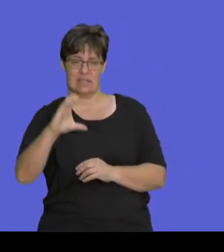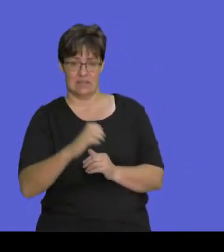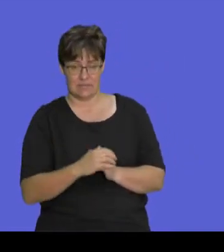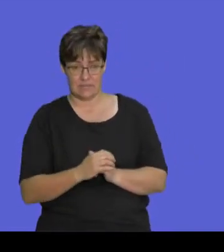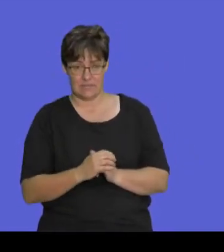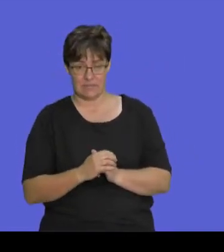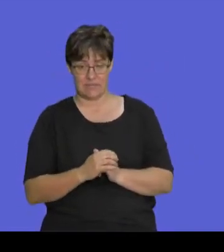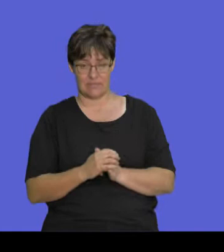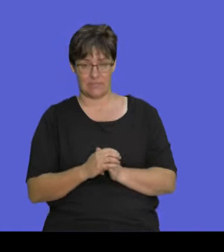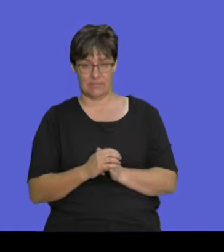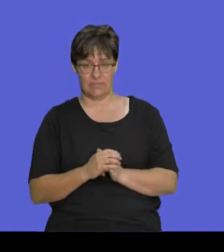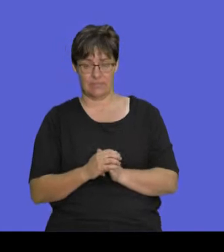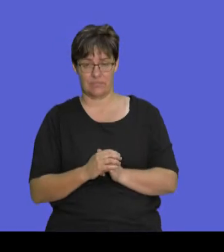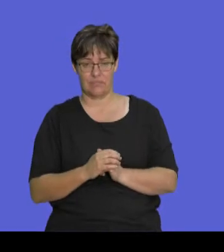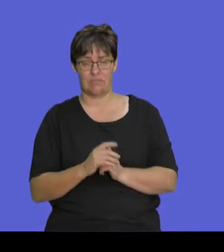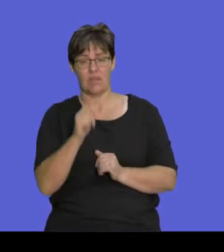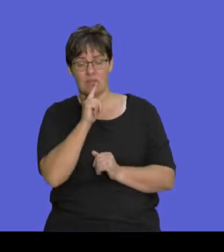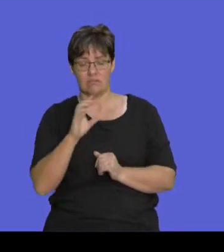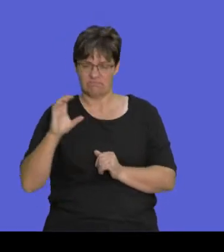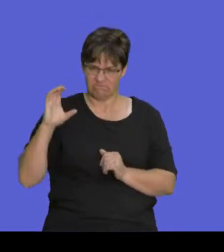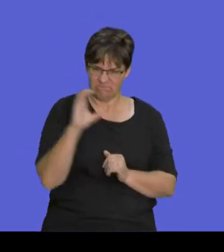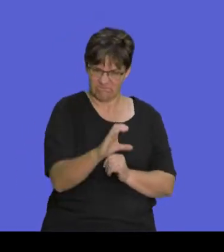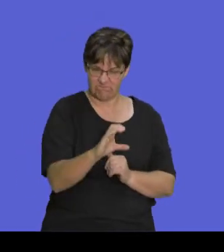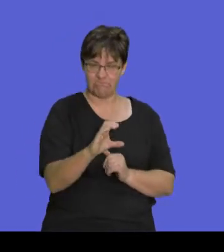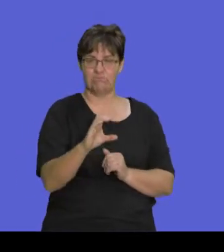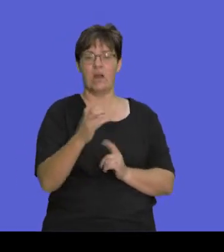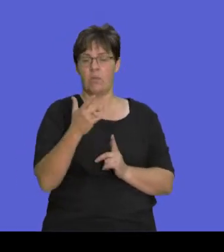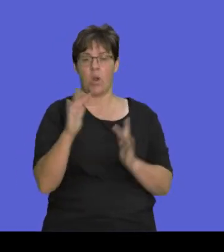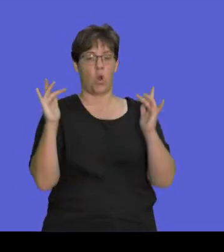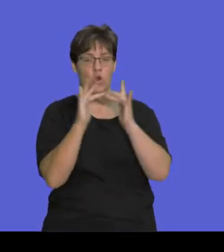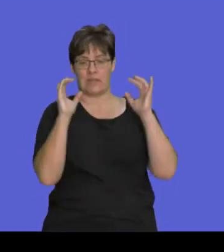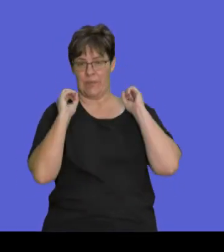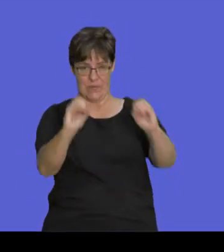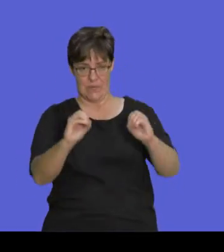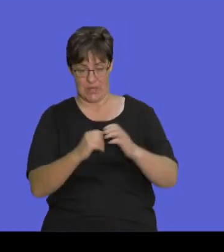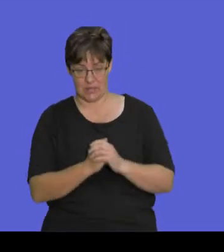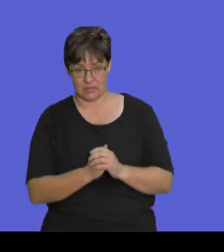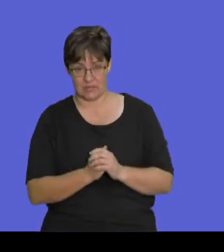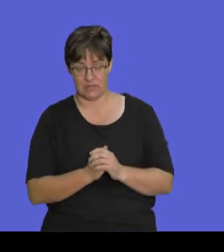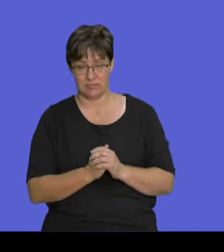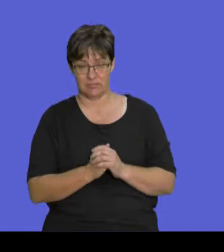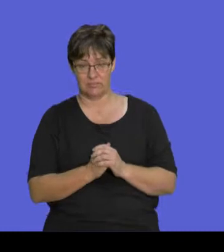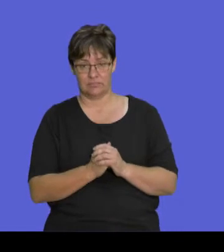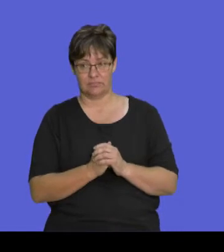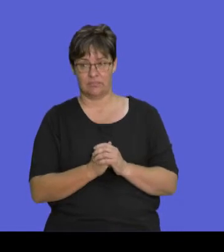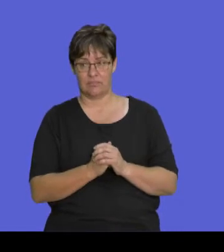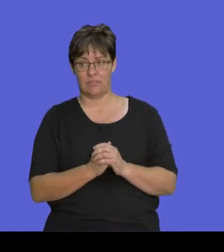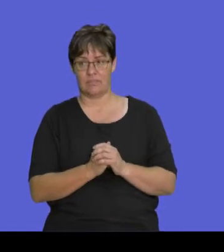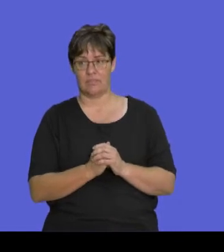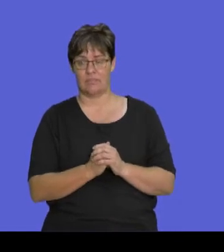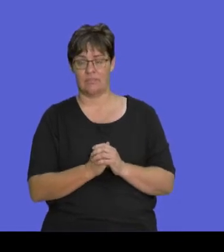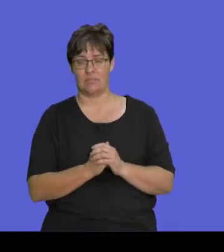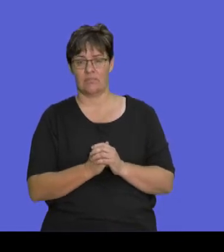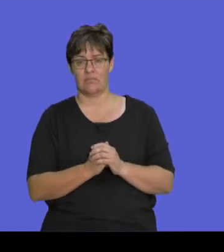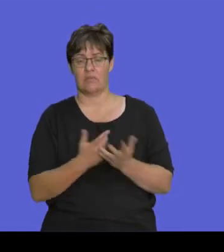okay? So this force is an electrostatic, which is non-contact force, right?